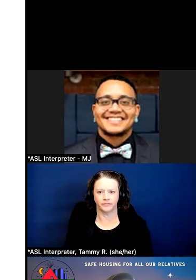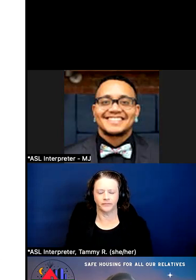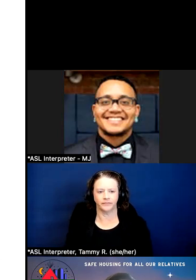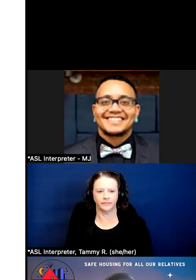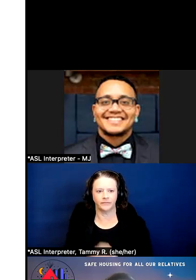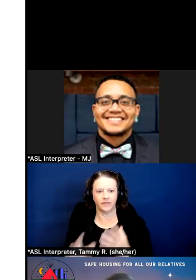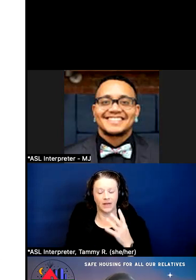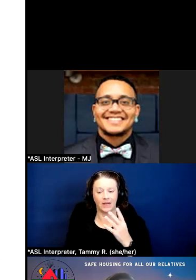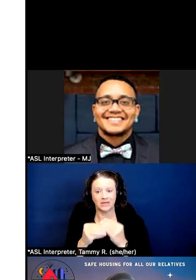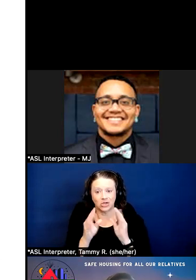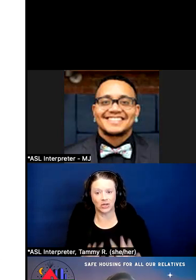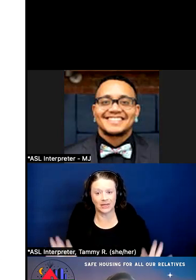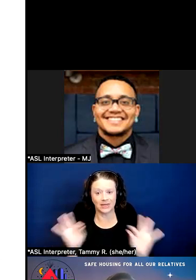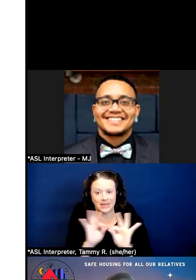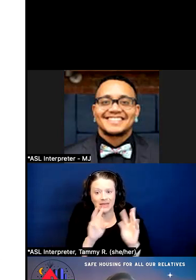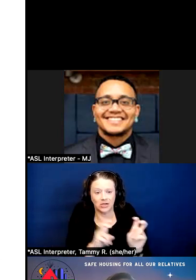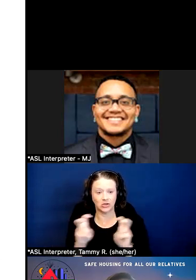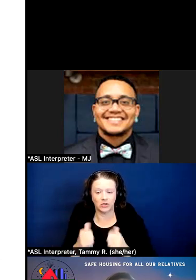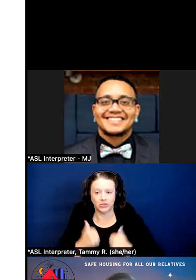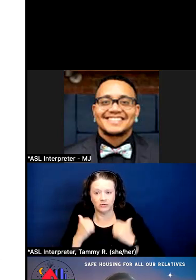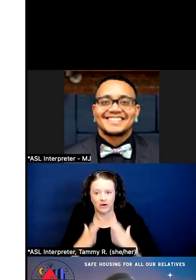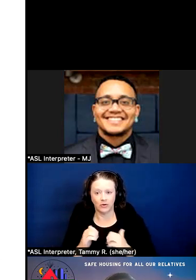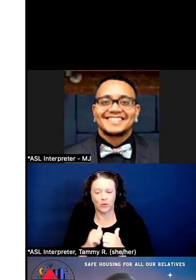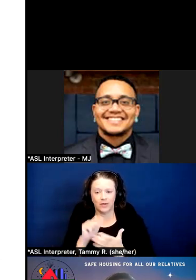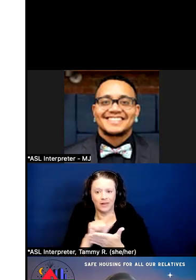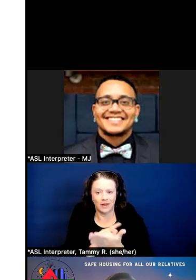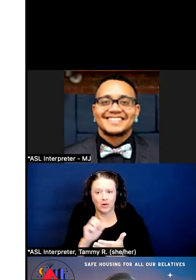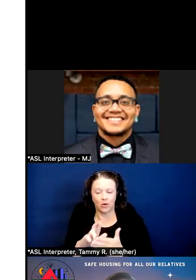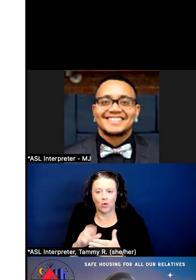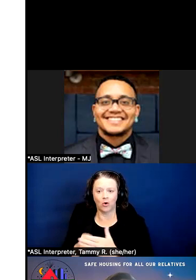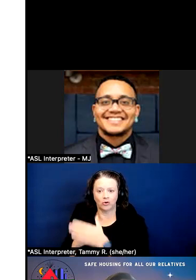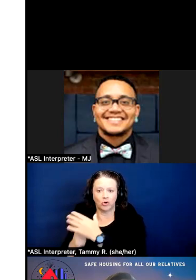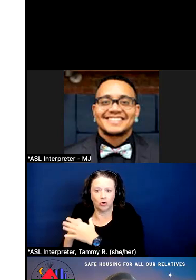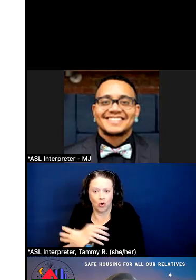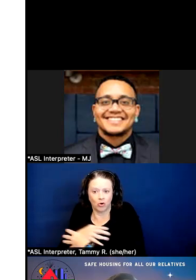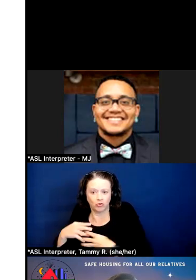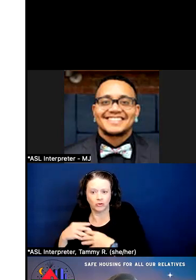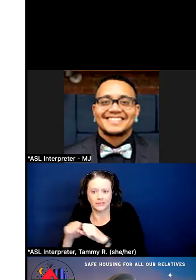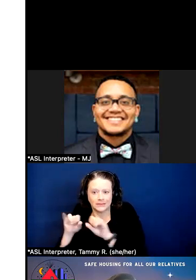Additional key issues were survivors with legal or carceral system involvement.